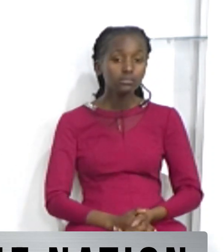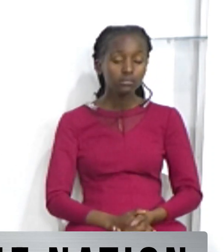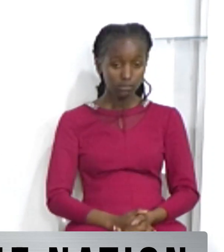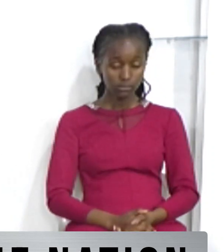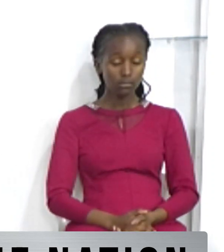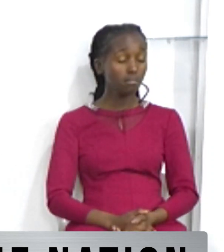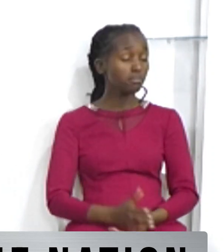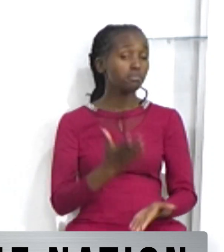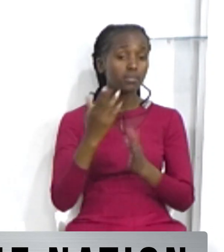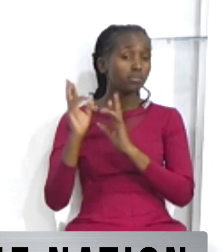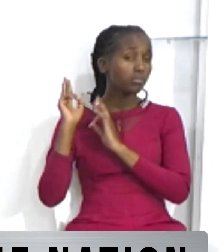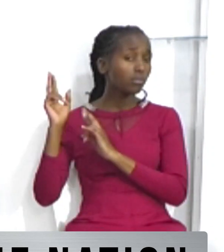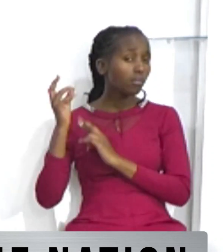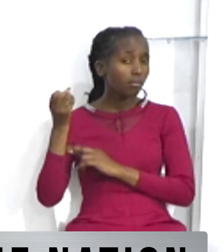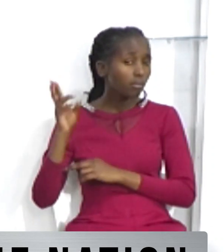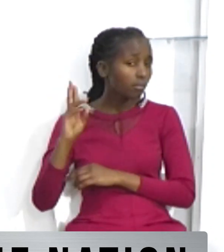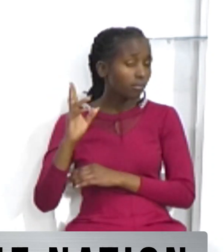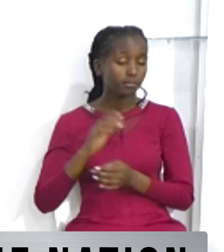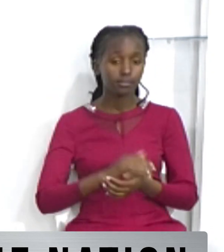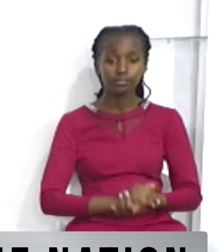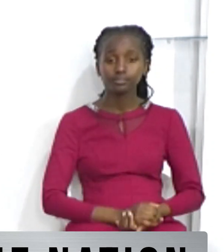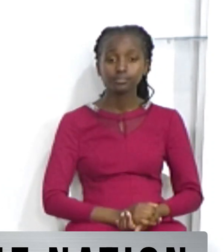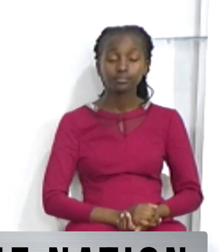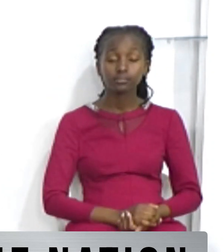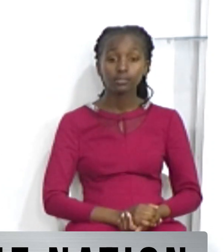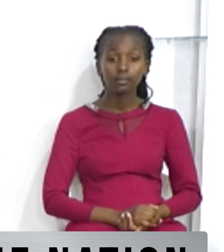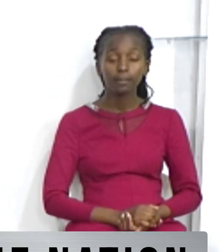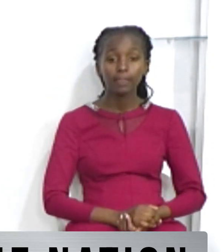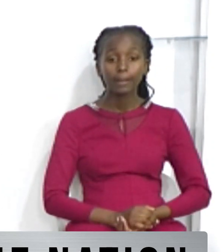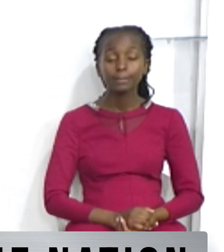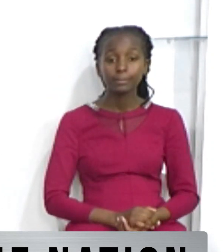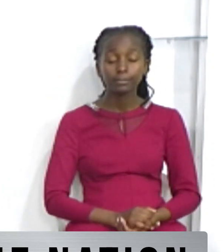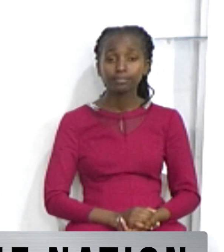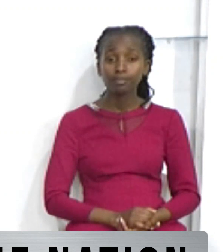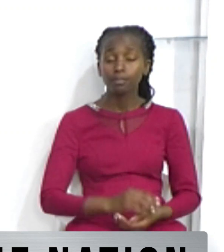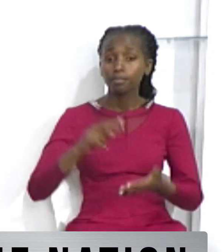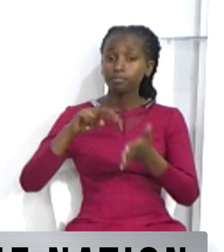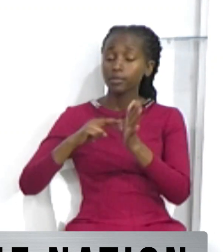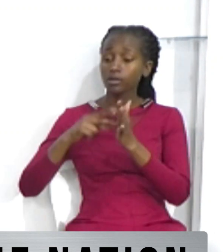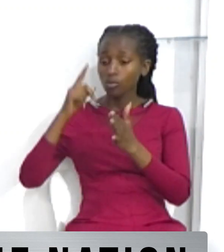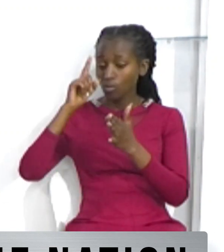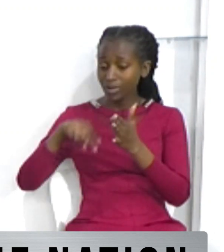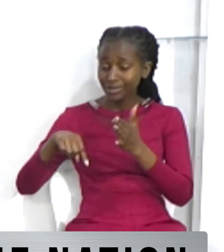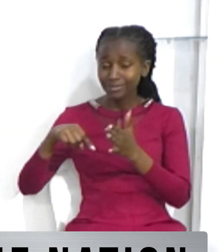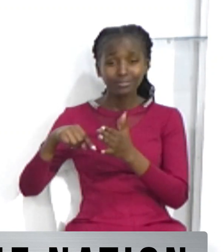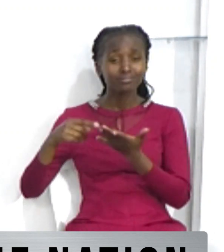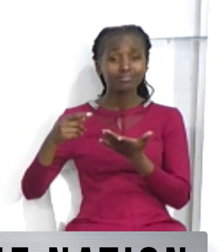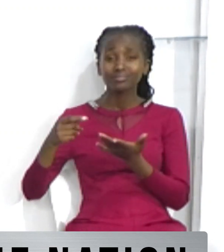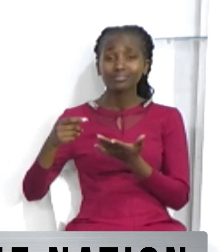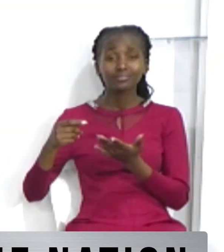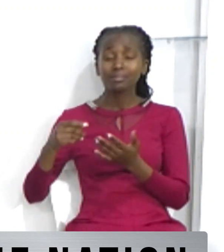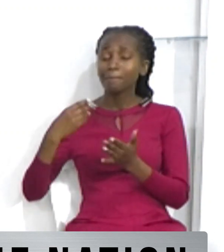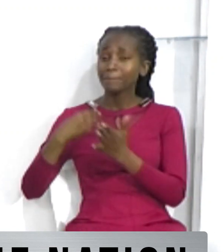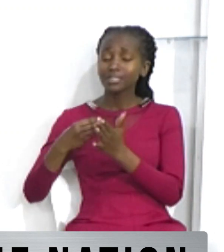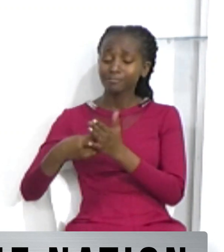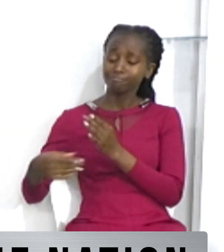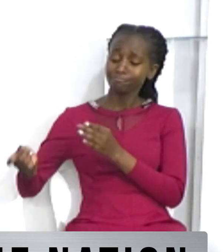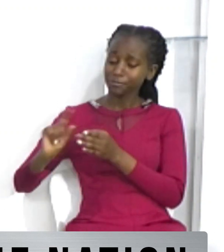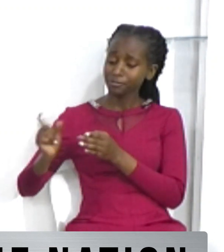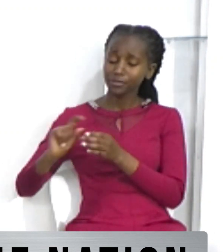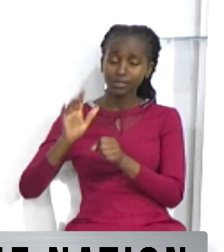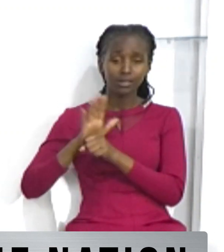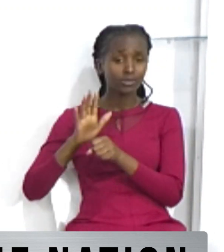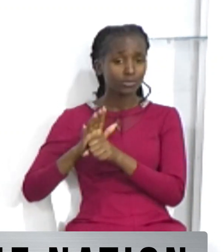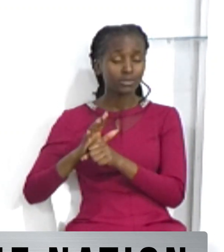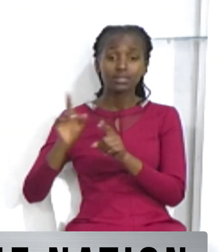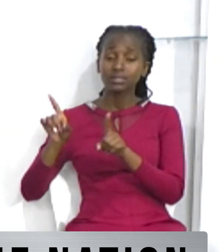Is there hope? Good question. Yes, because it's still piling. There is hope, but okay, if